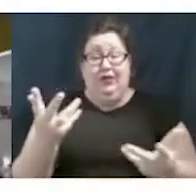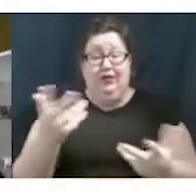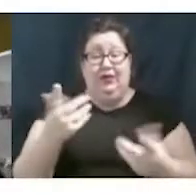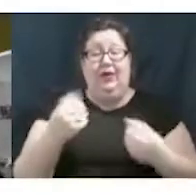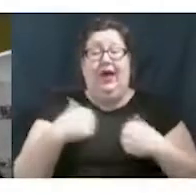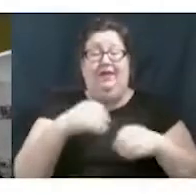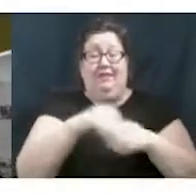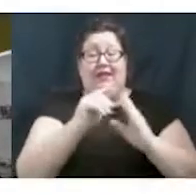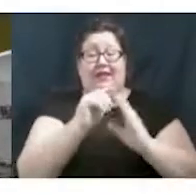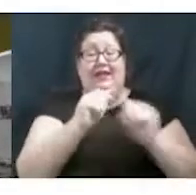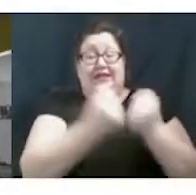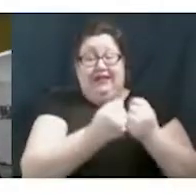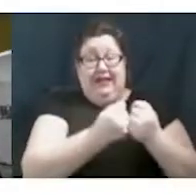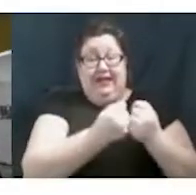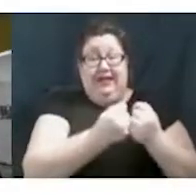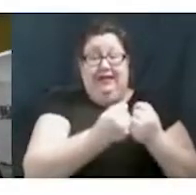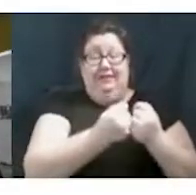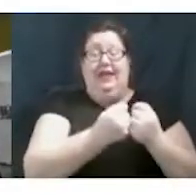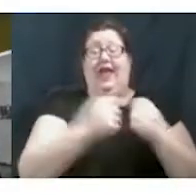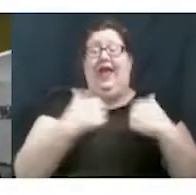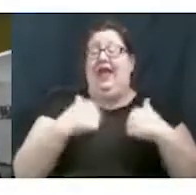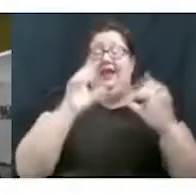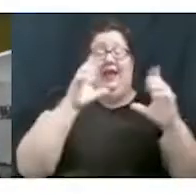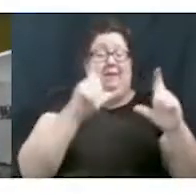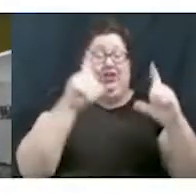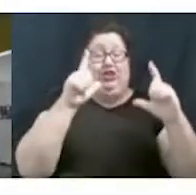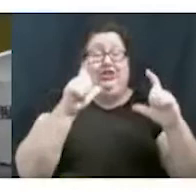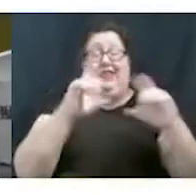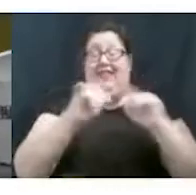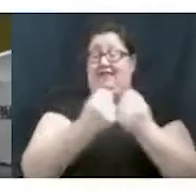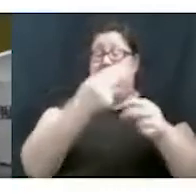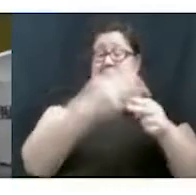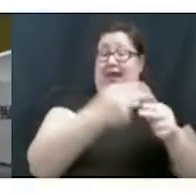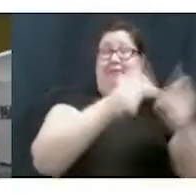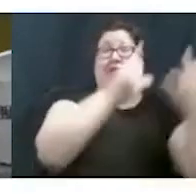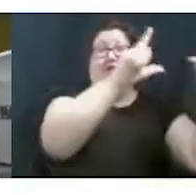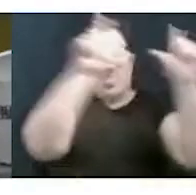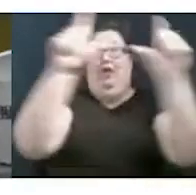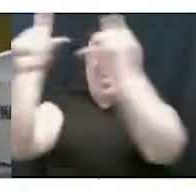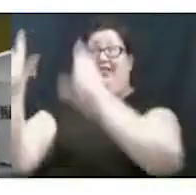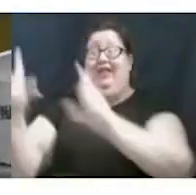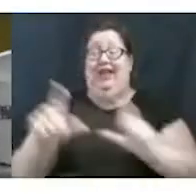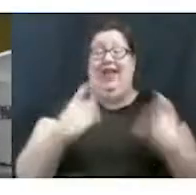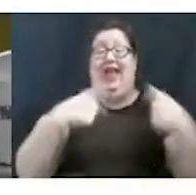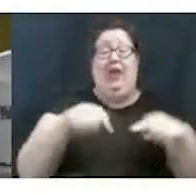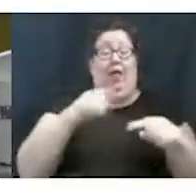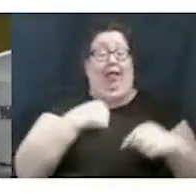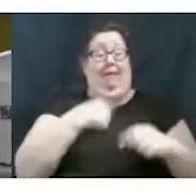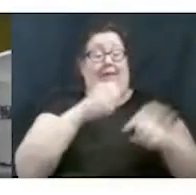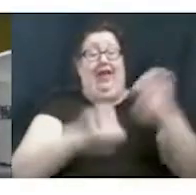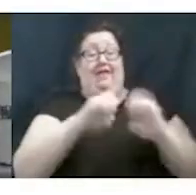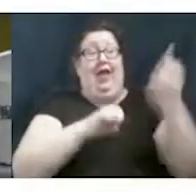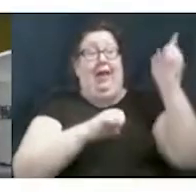I take little pictures and they have team names. They're up on the wall. And while I'm being evaluated, I point to those pictures and